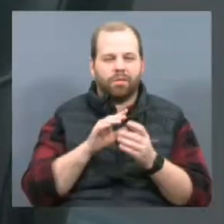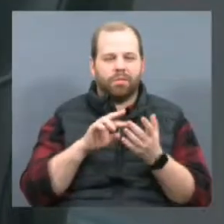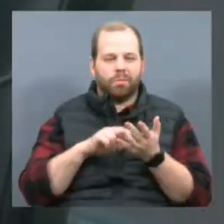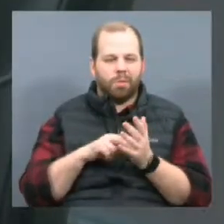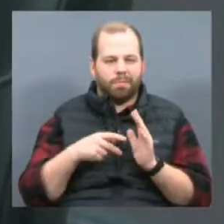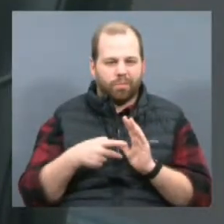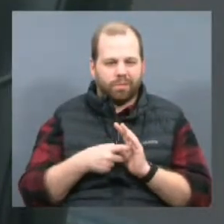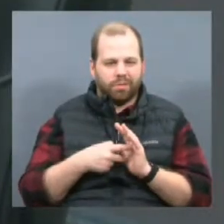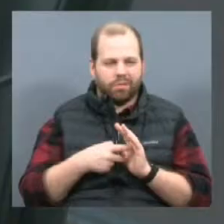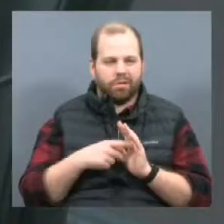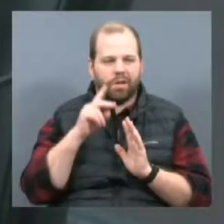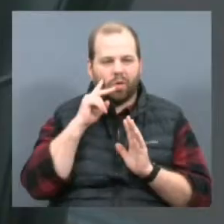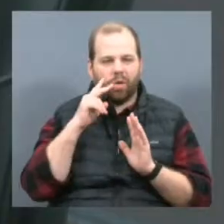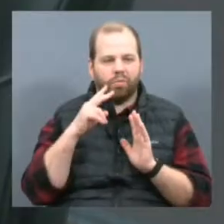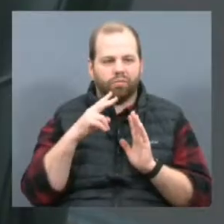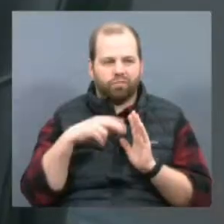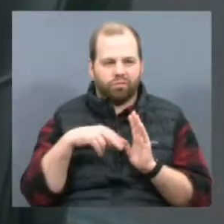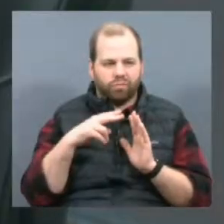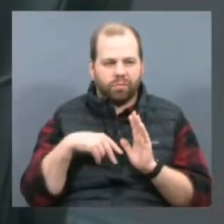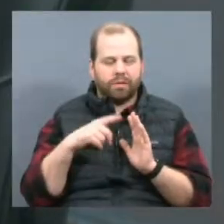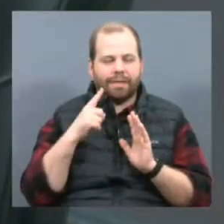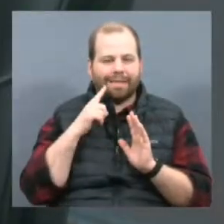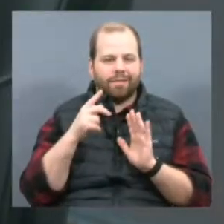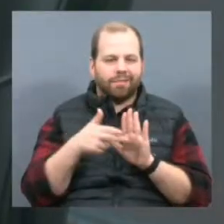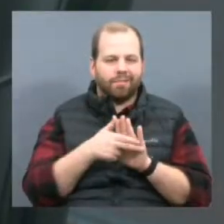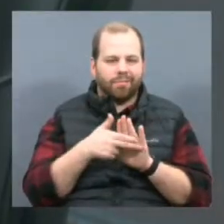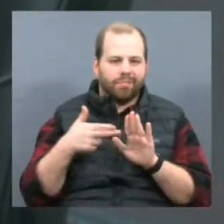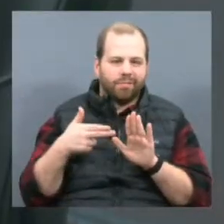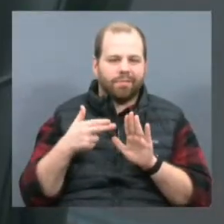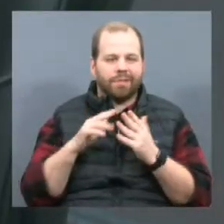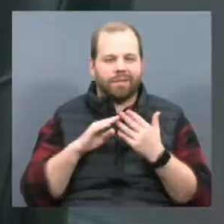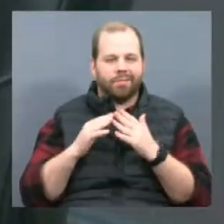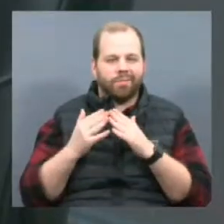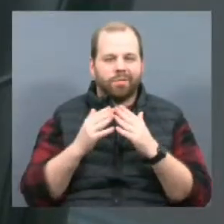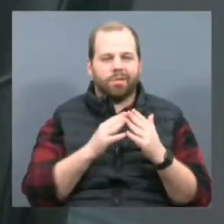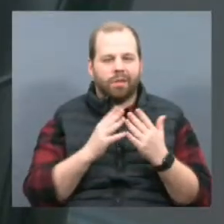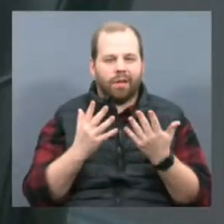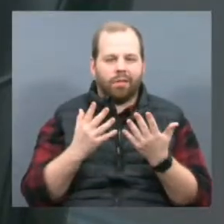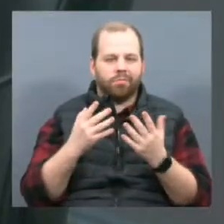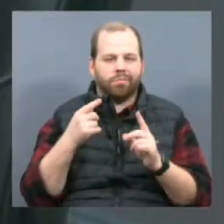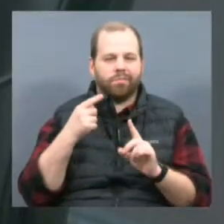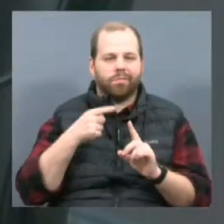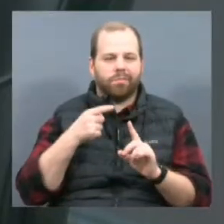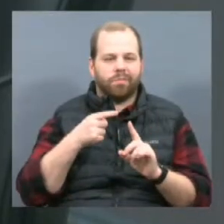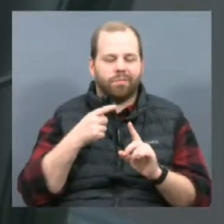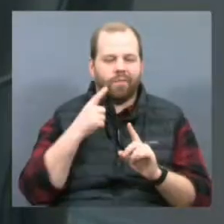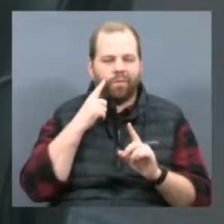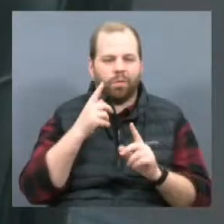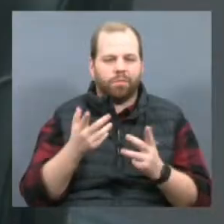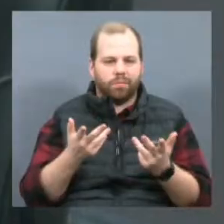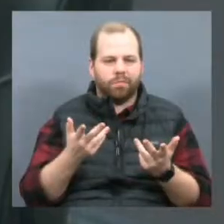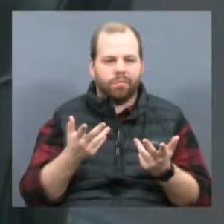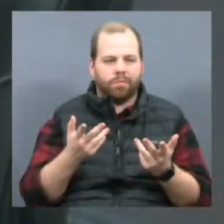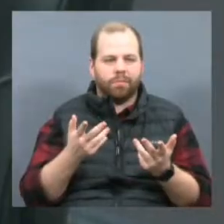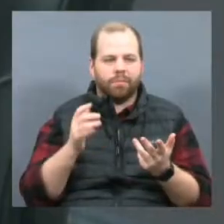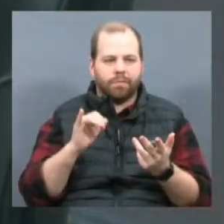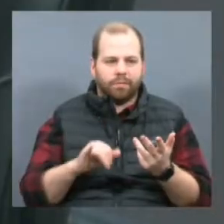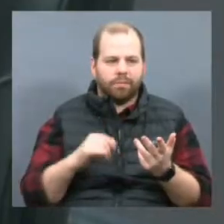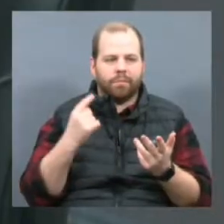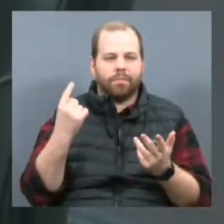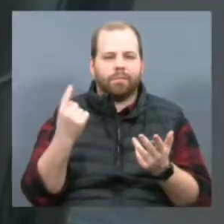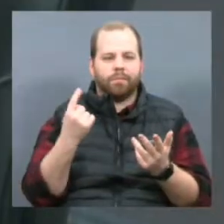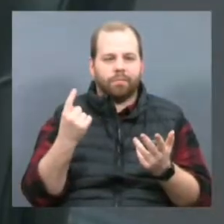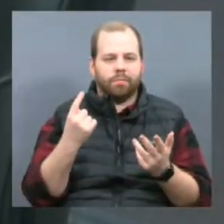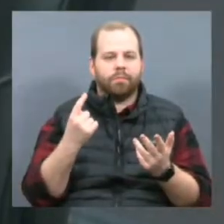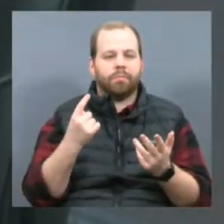does characterize the neighborhood and what the purpose of the district is for. And that is something that the